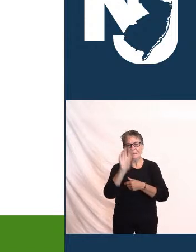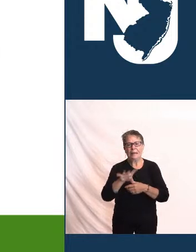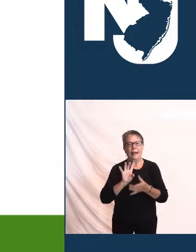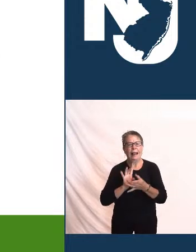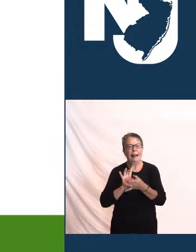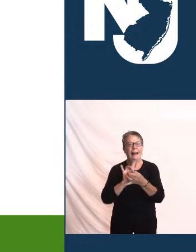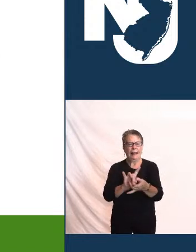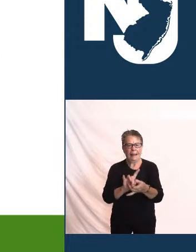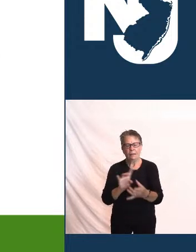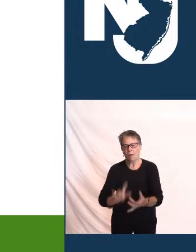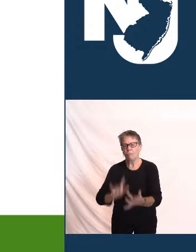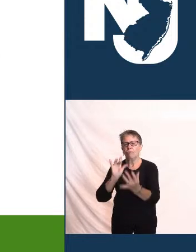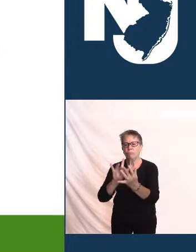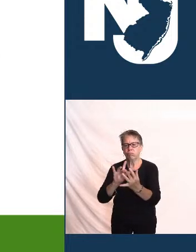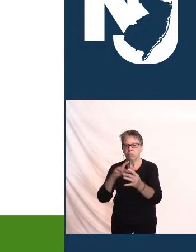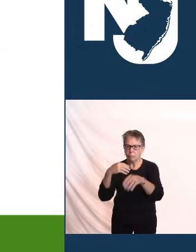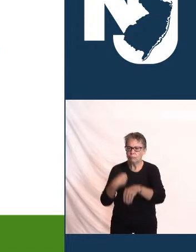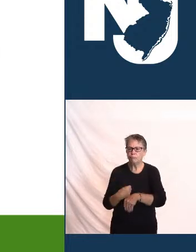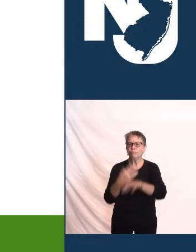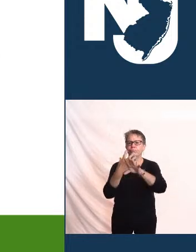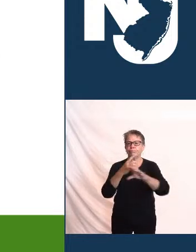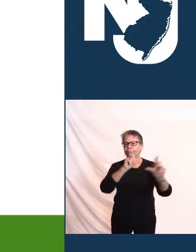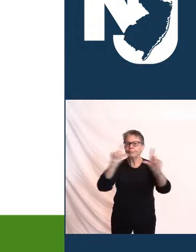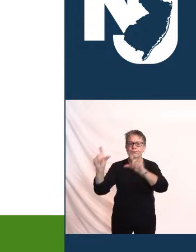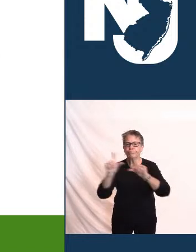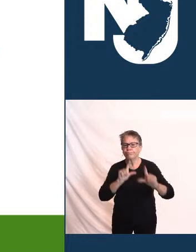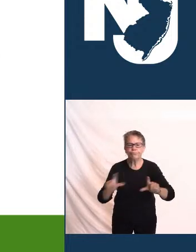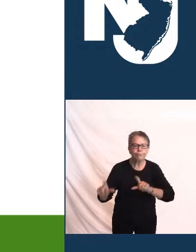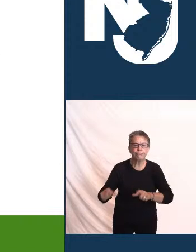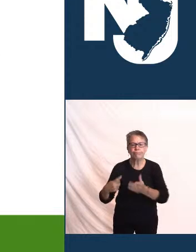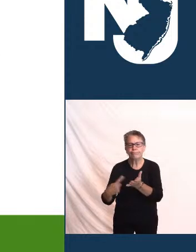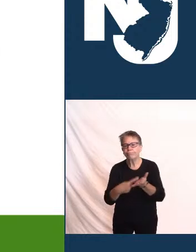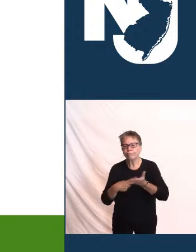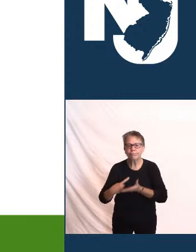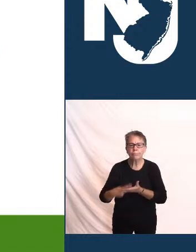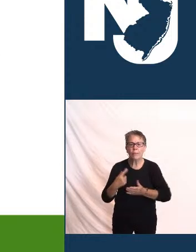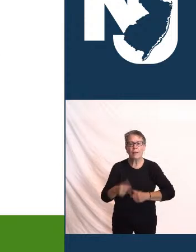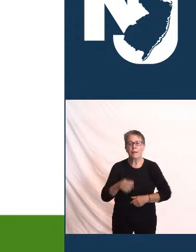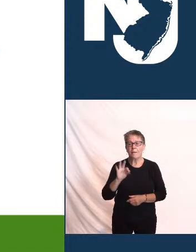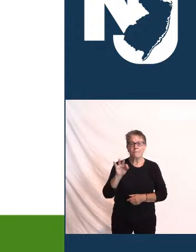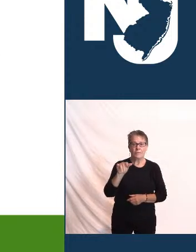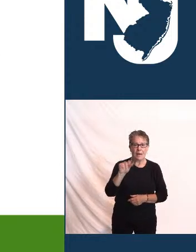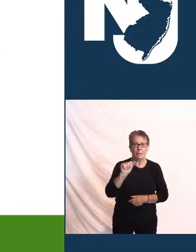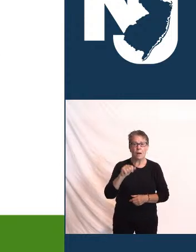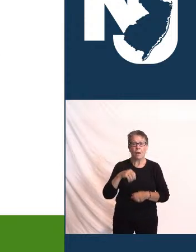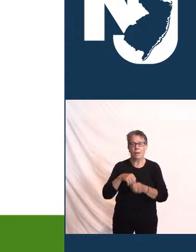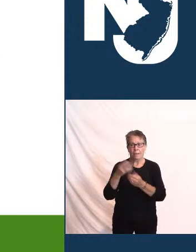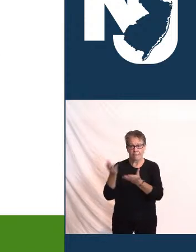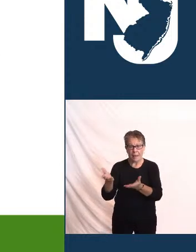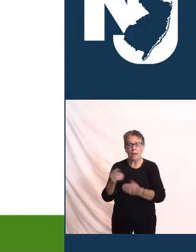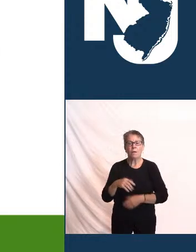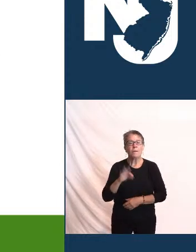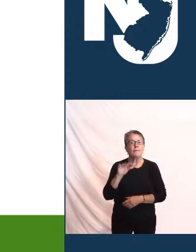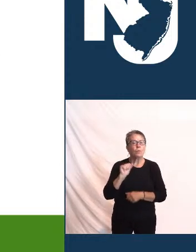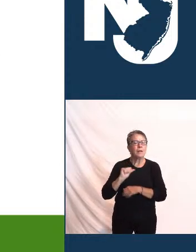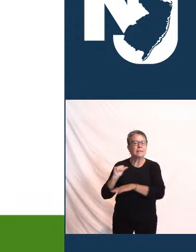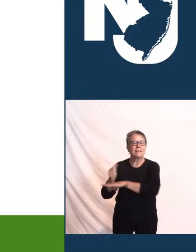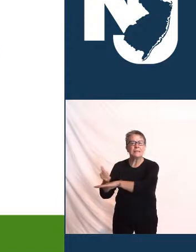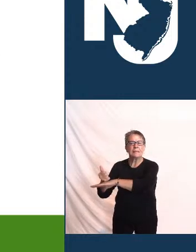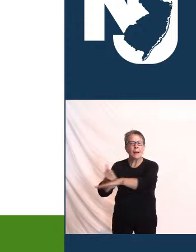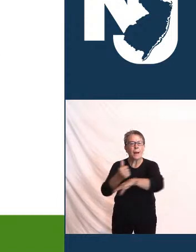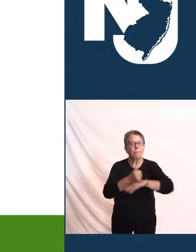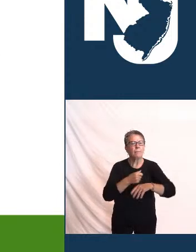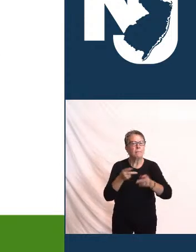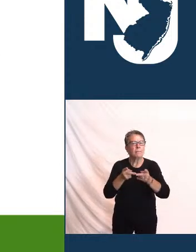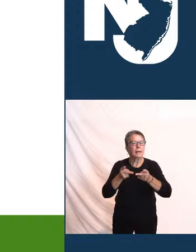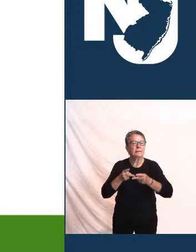center, the pop-up centers in those two counties would be coming down over the course of this week. But want to make sure that everybody realizes that does not